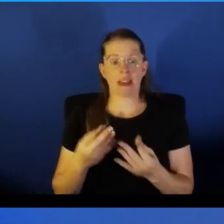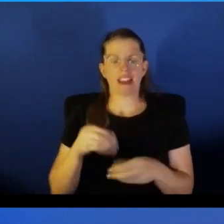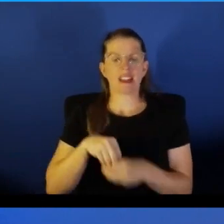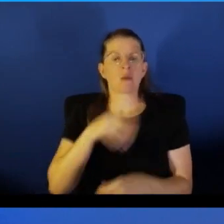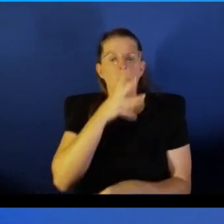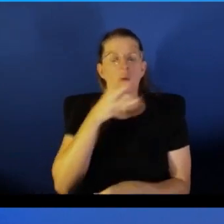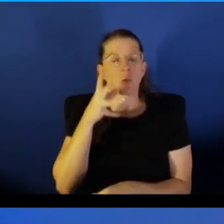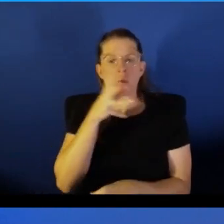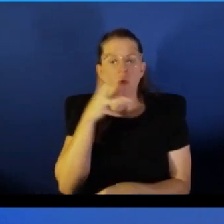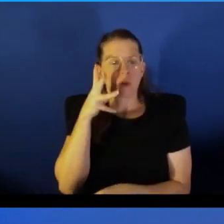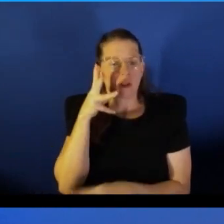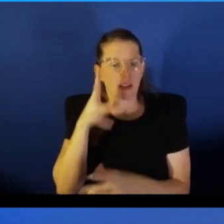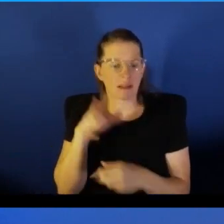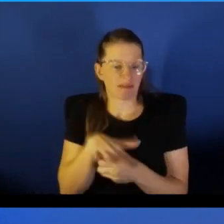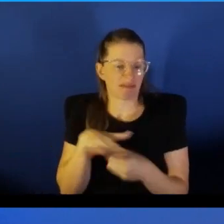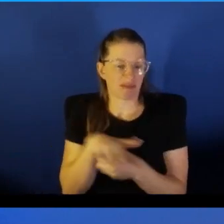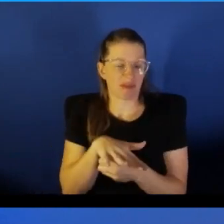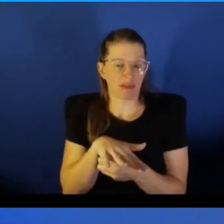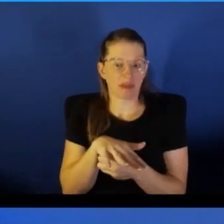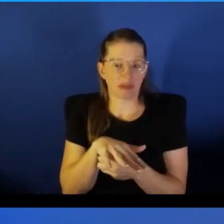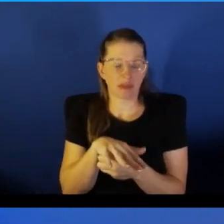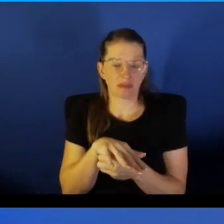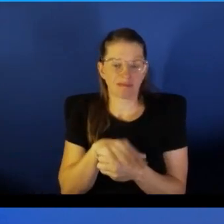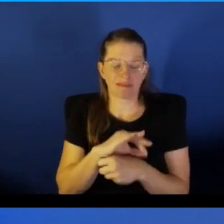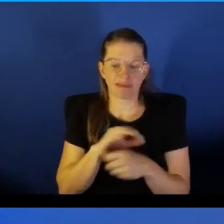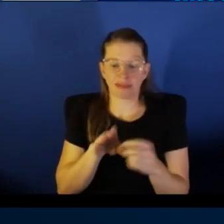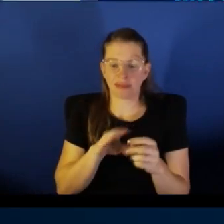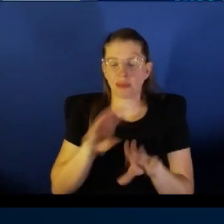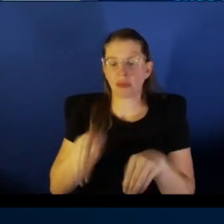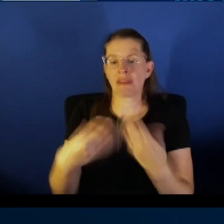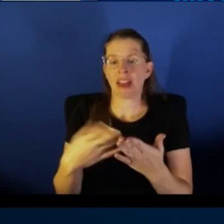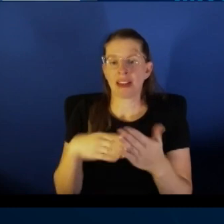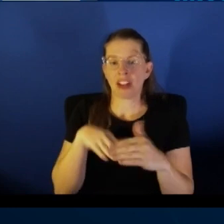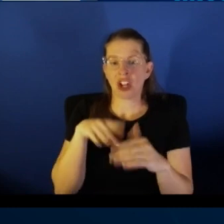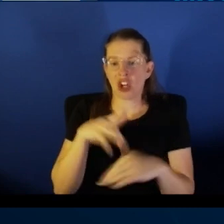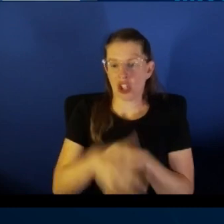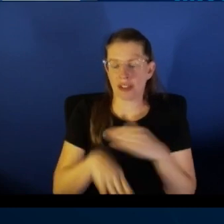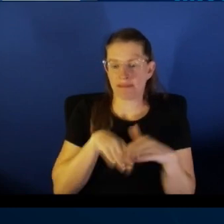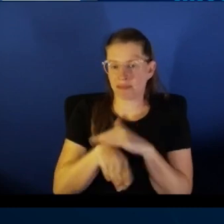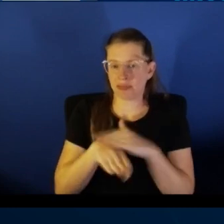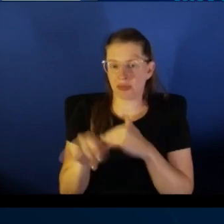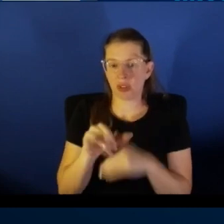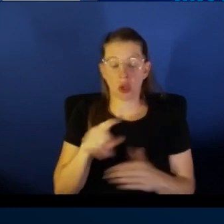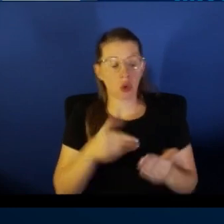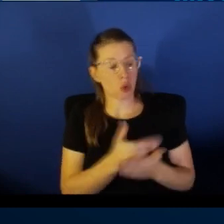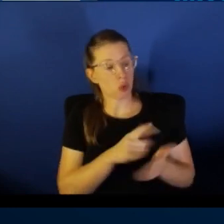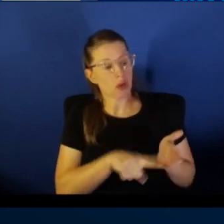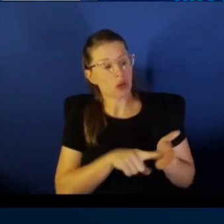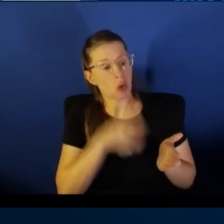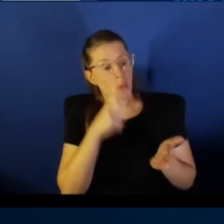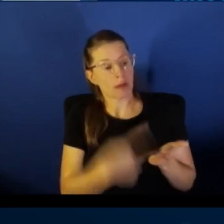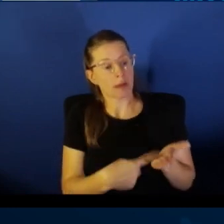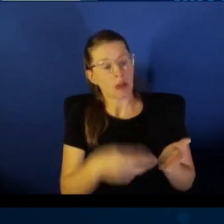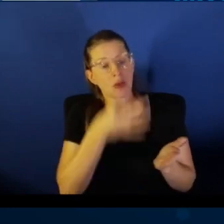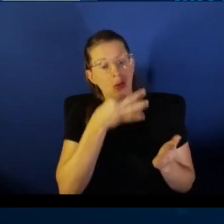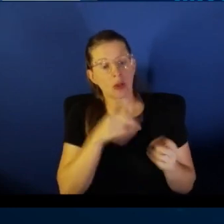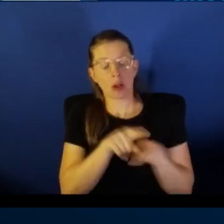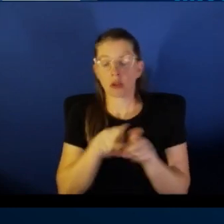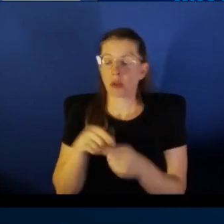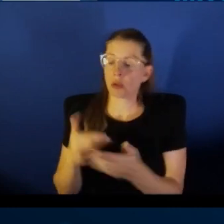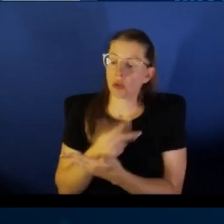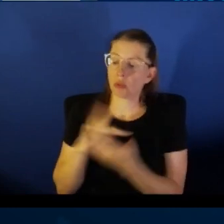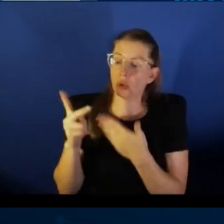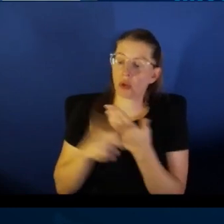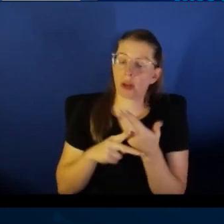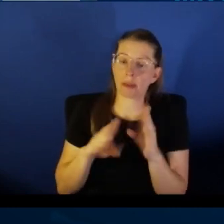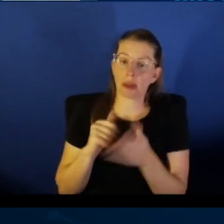increases access and earlier identification as well. So there's some new research that we're going to talk about coming up here in just a bit, plus a new program helping pediatric